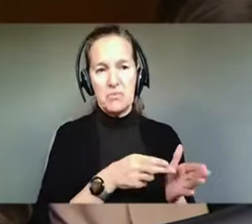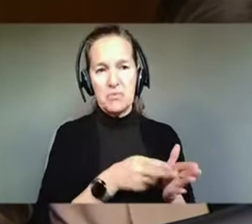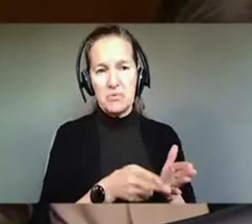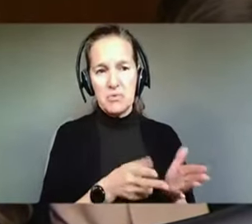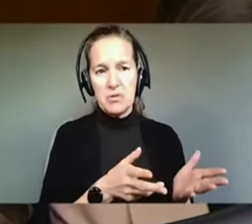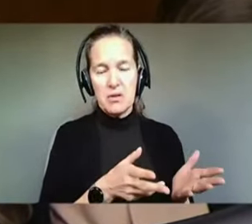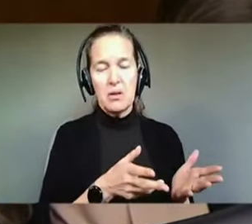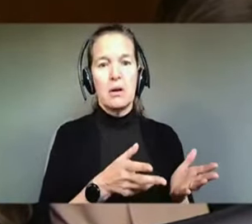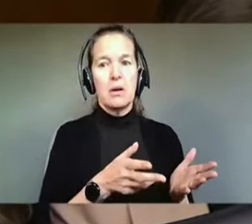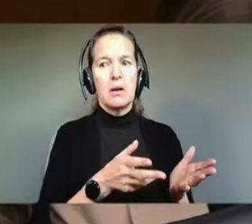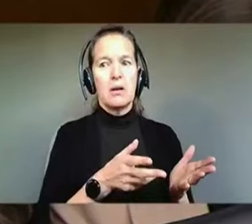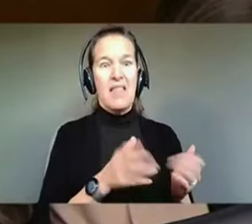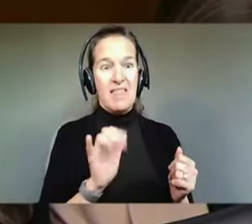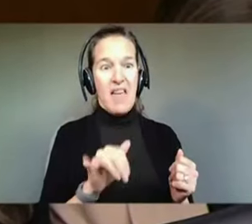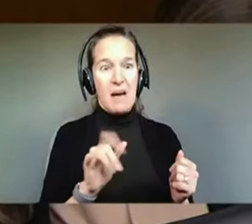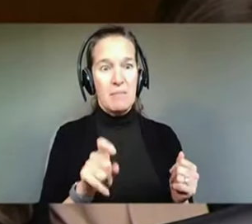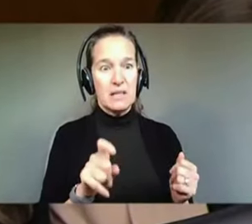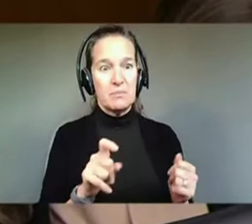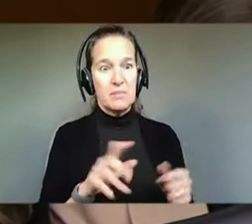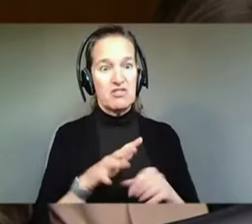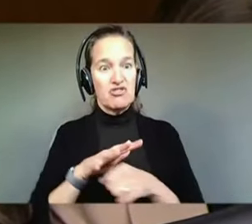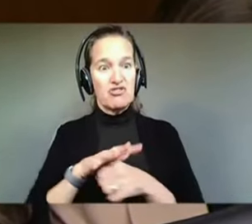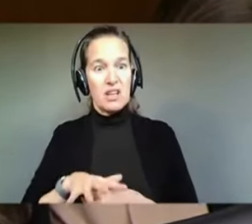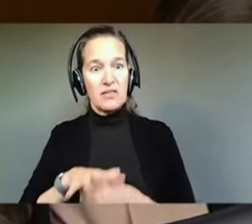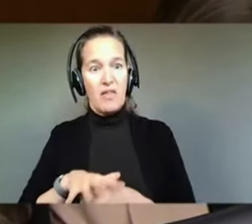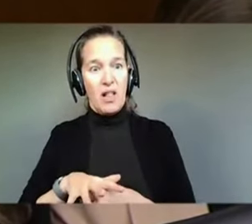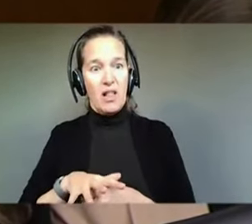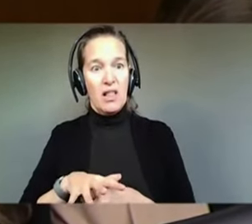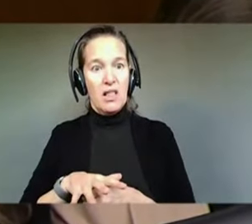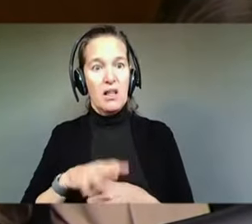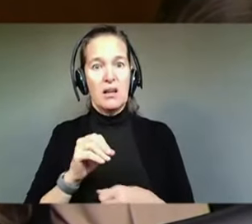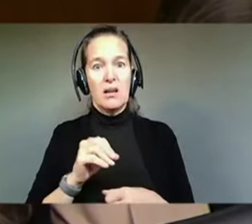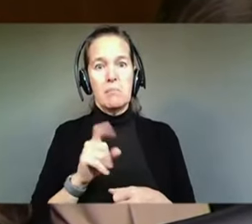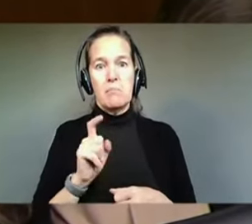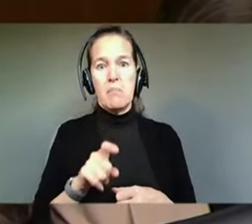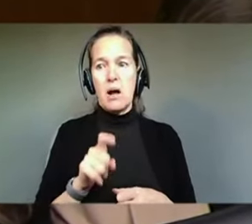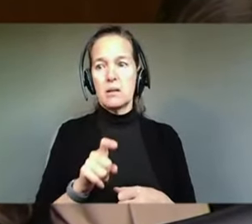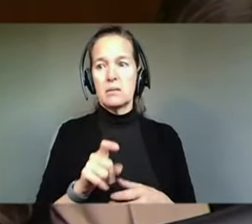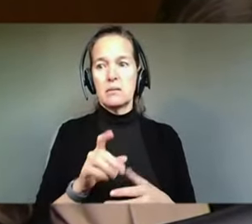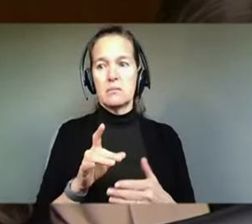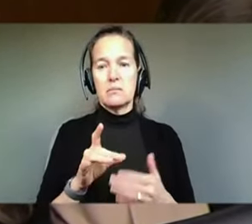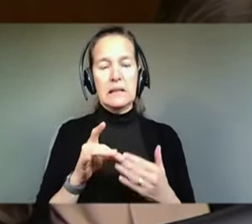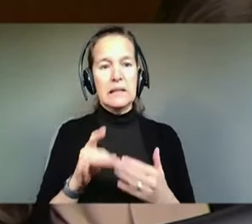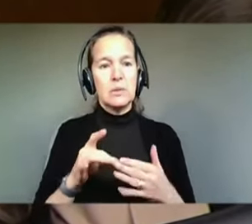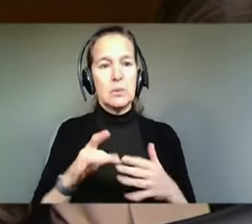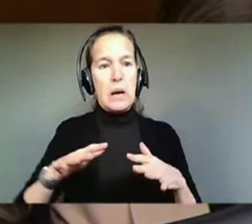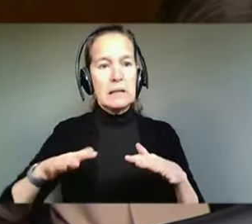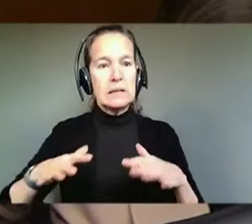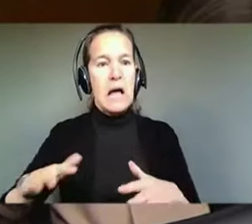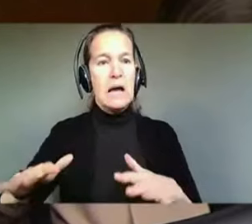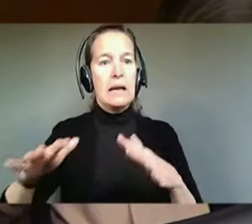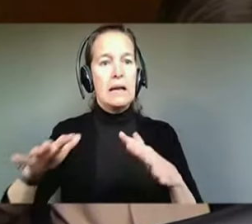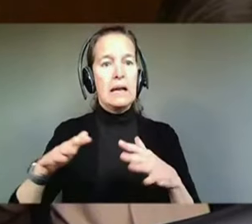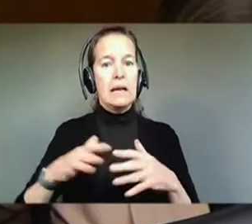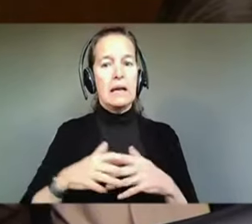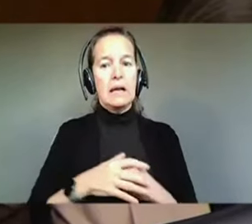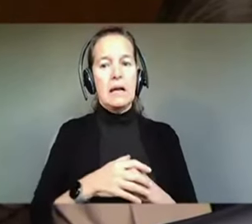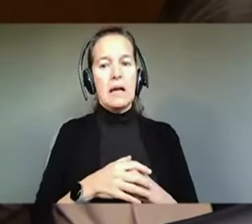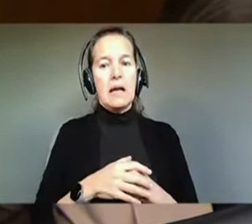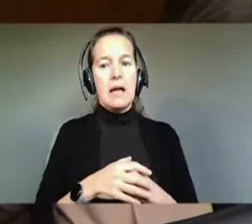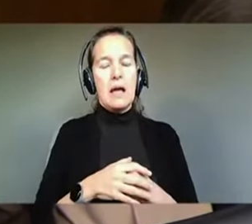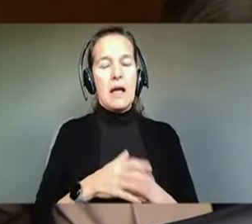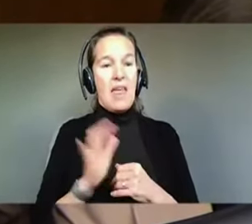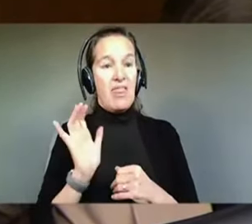That has to be very stressful. That has to lead to higher anxiety. And that can